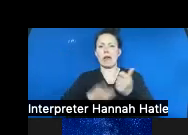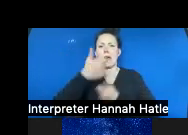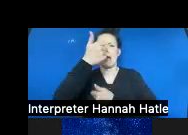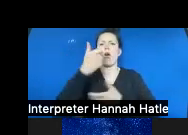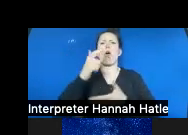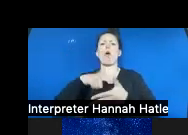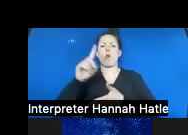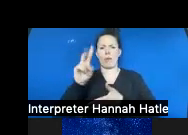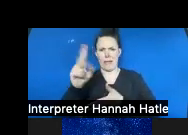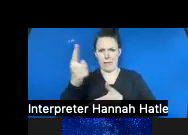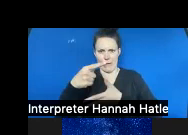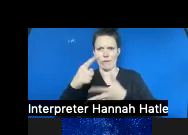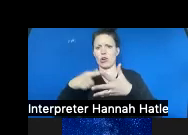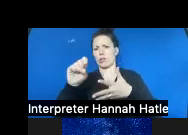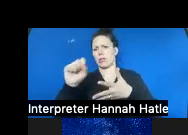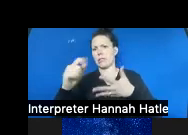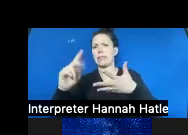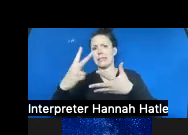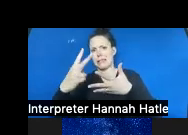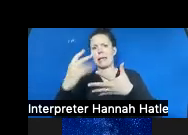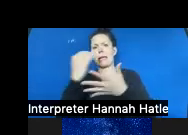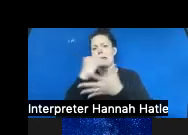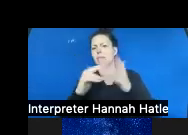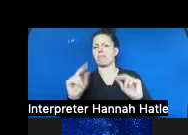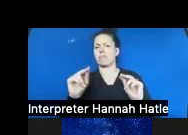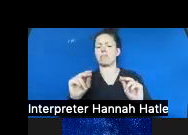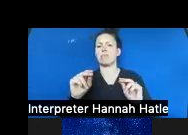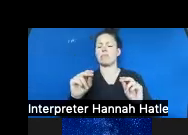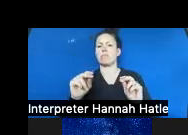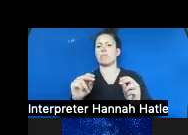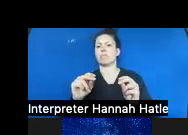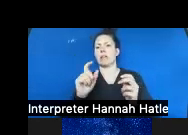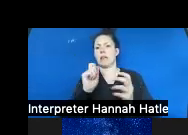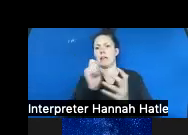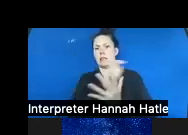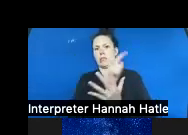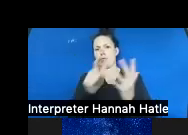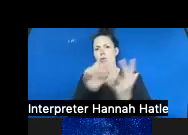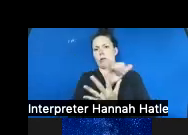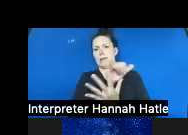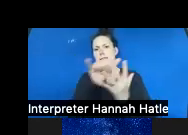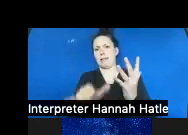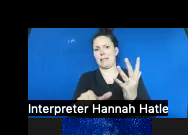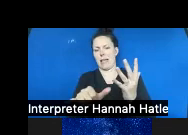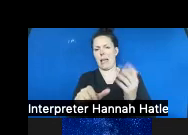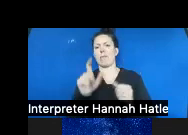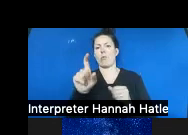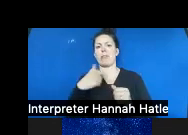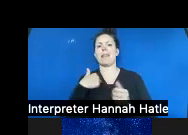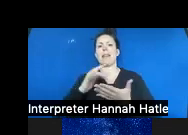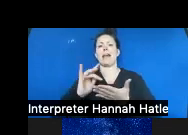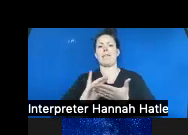missing, and then sex trafficking. Somehow we need to build this cohesive Changleshka, the medicine wheel, 4 quadrants that are